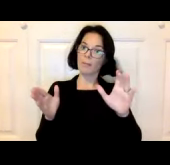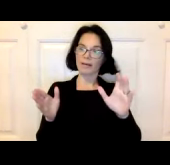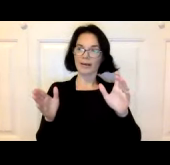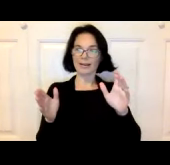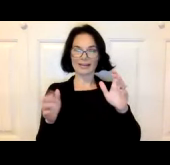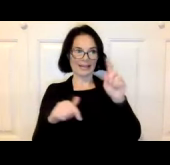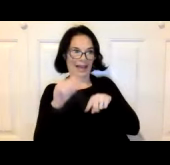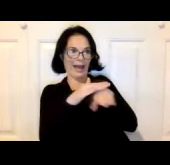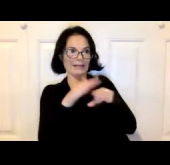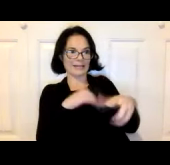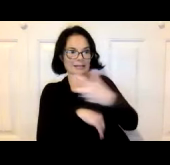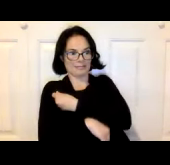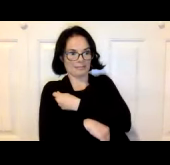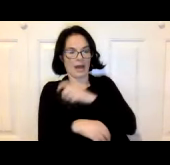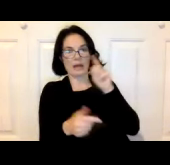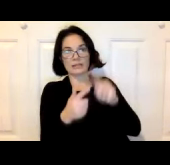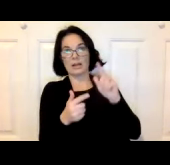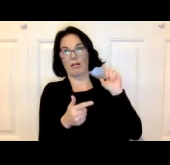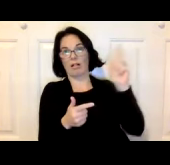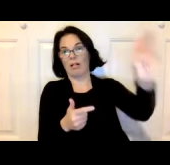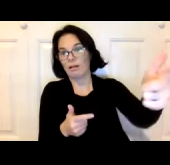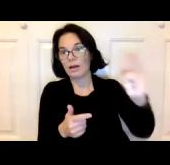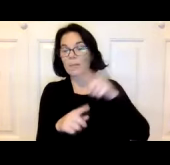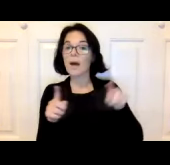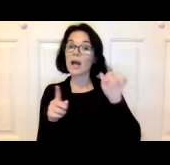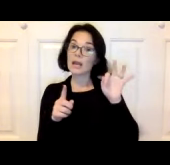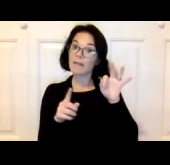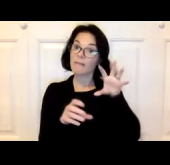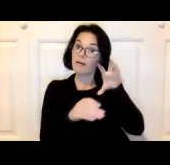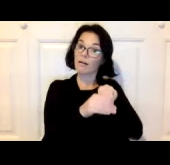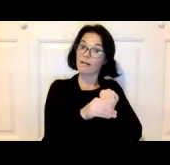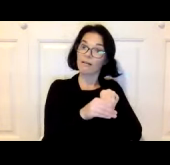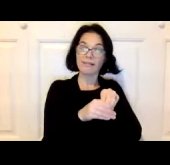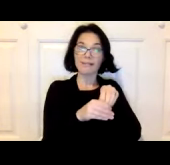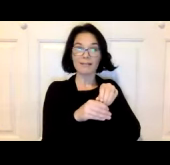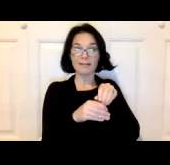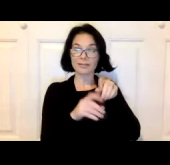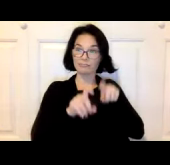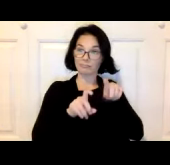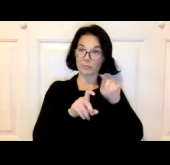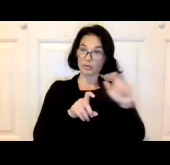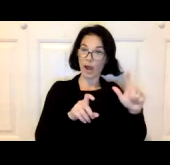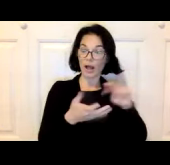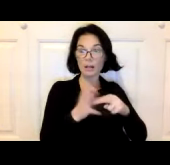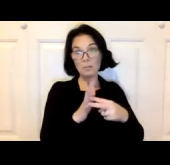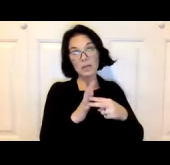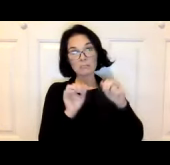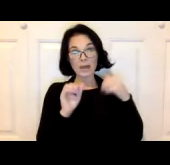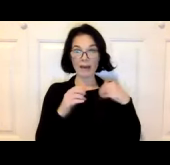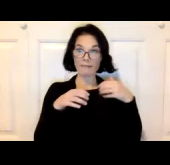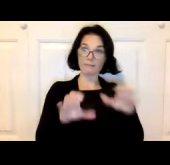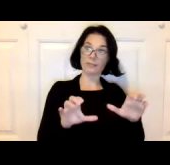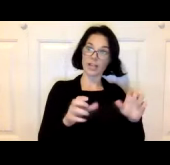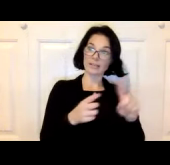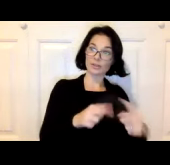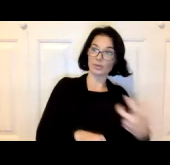is something to consider because you have a chance of getting their study vaccine. And as I mentioned, all of these